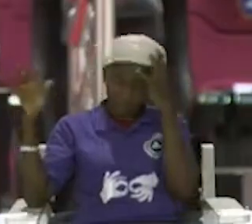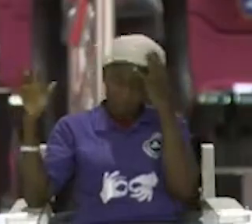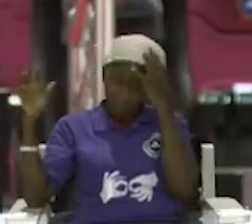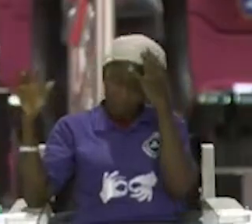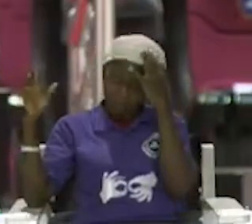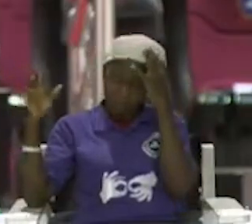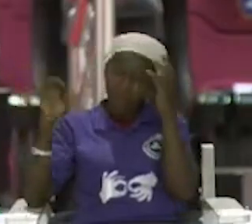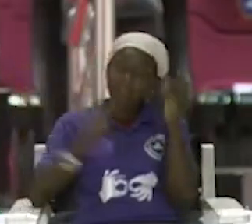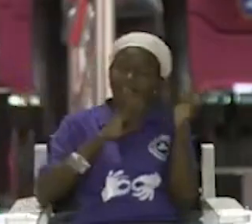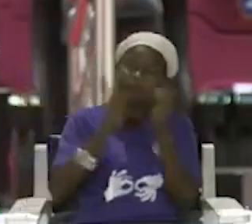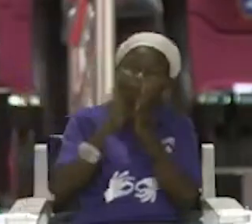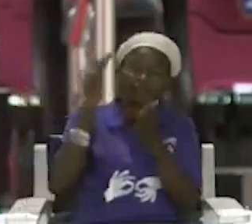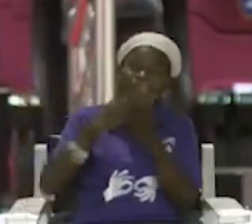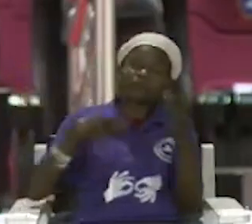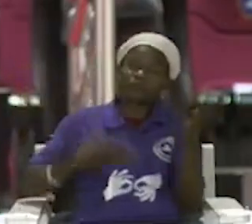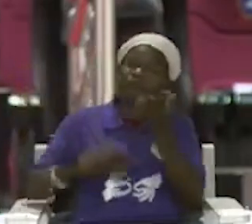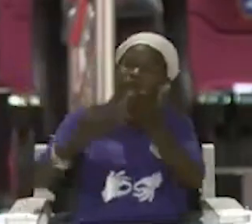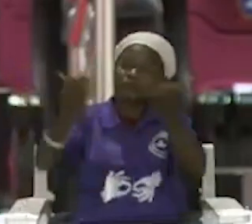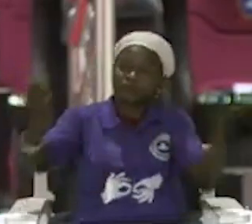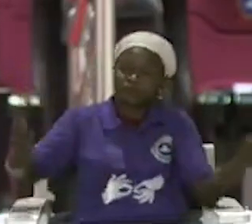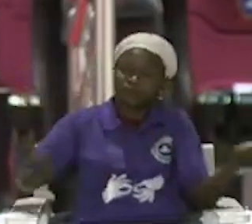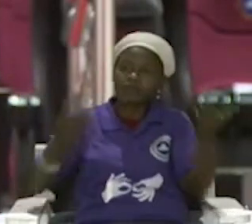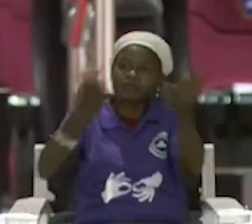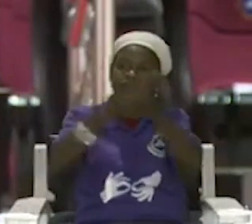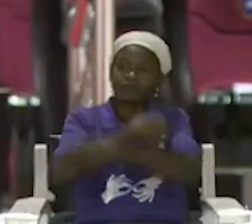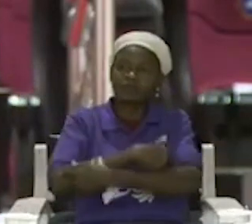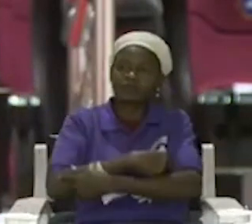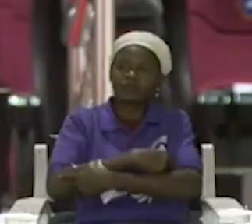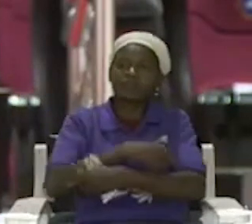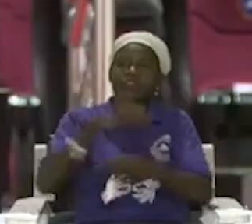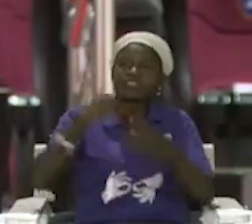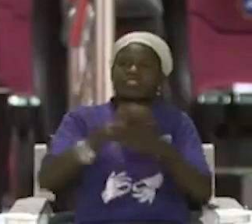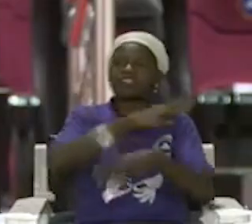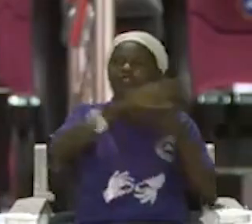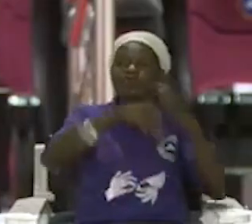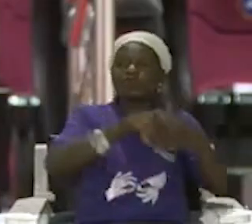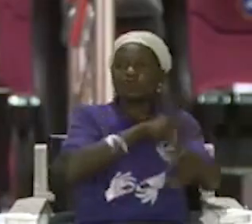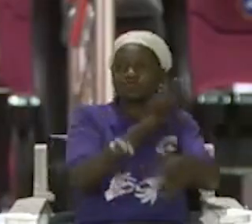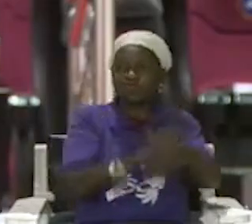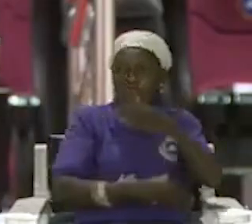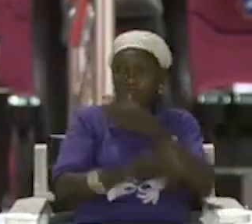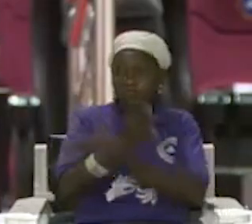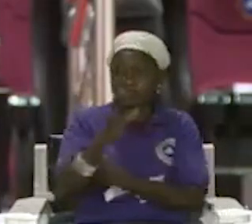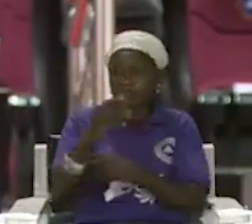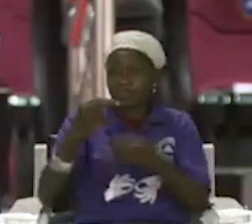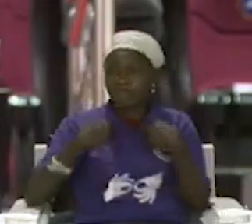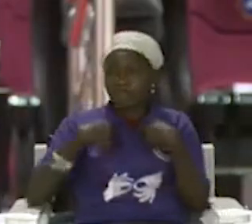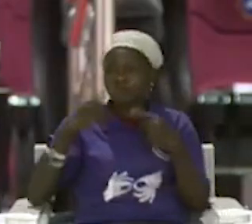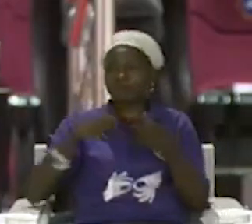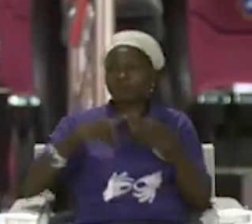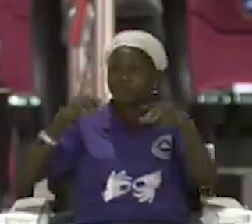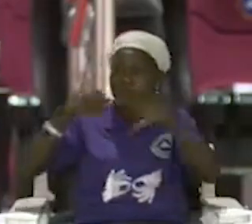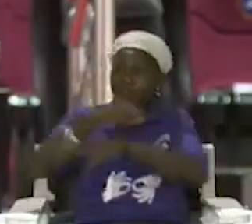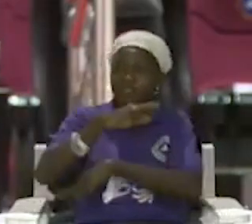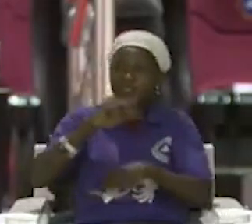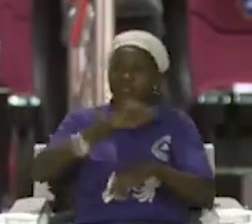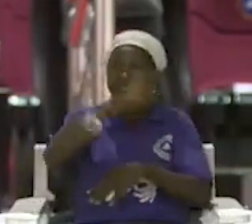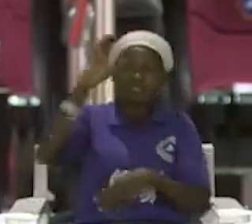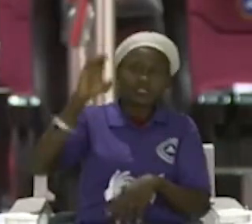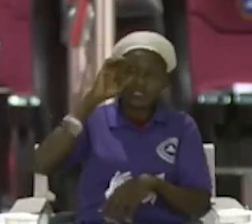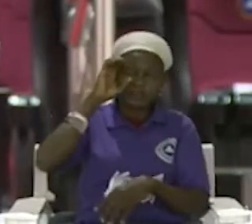I pray for someone here today, if the Almighty God has to send a moon